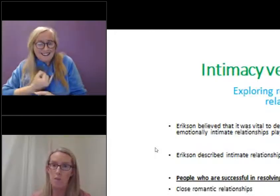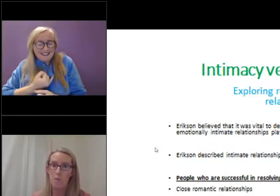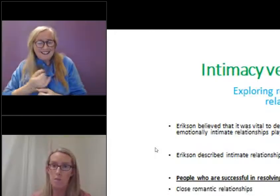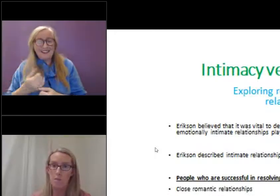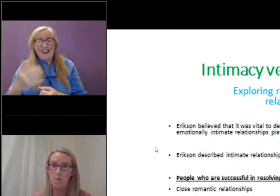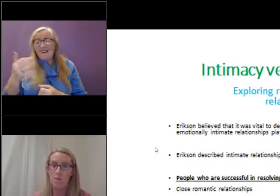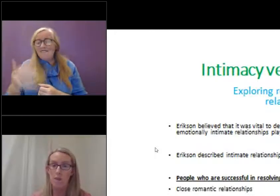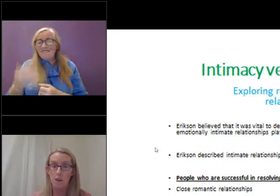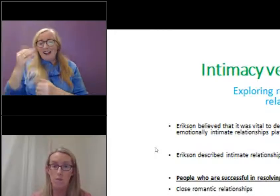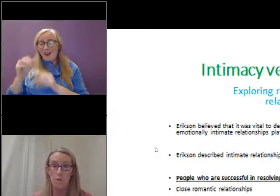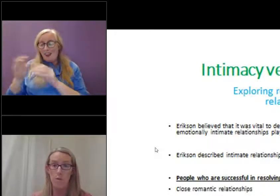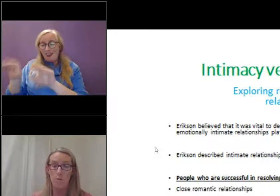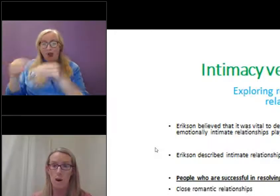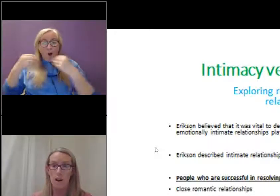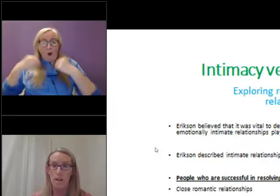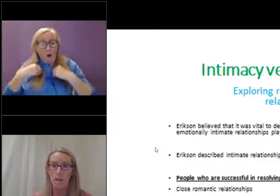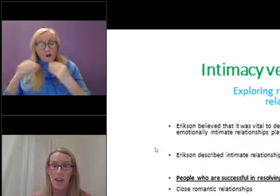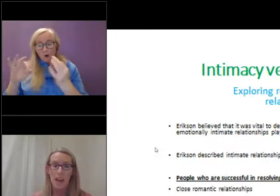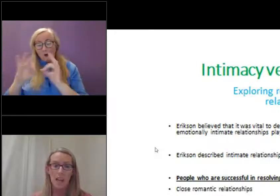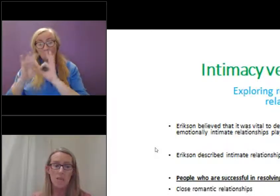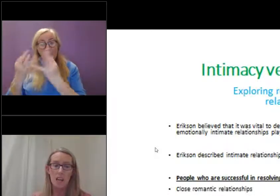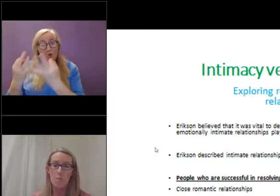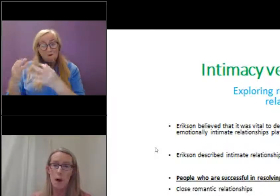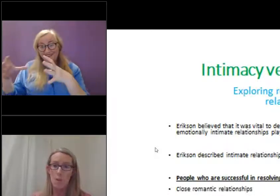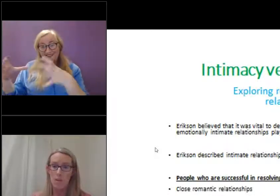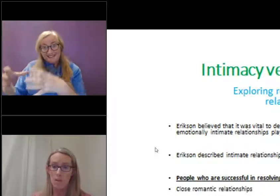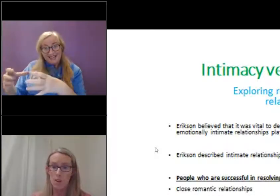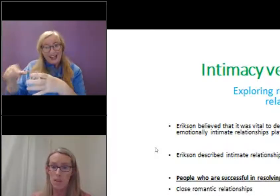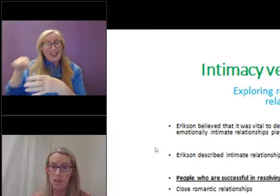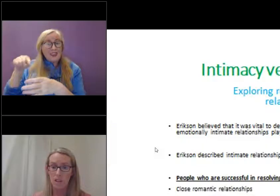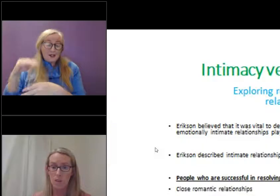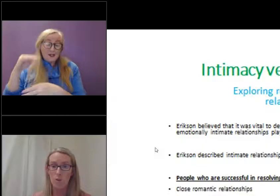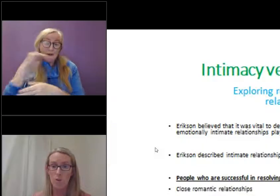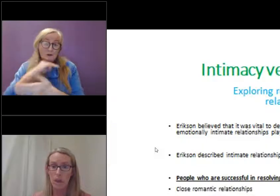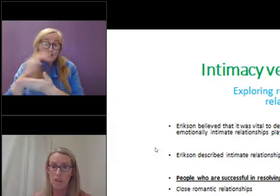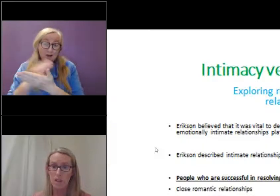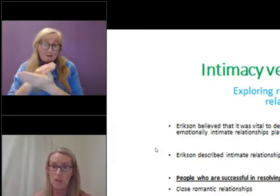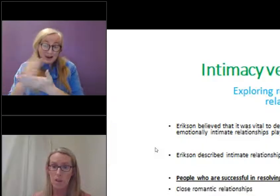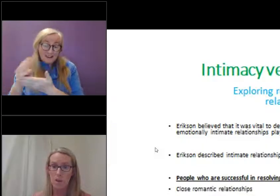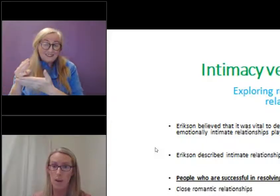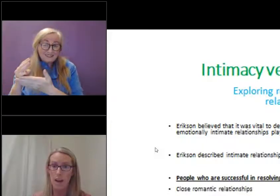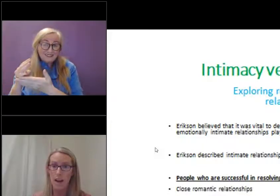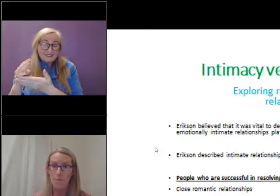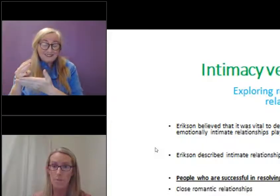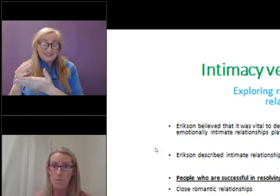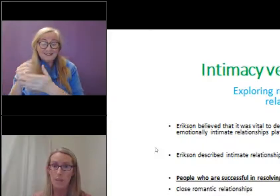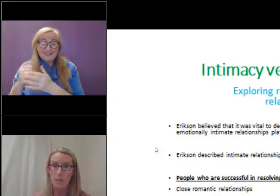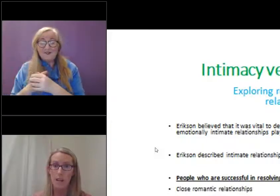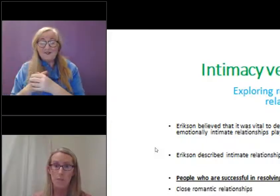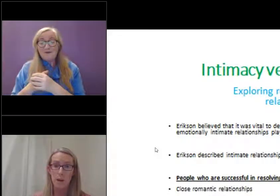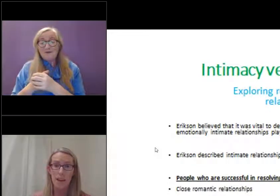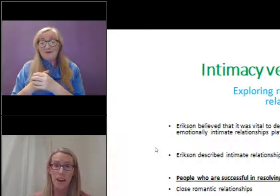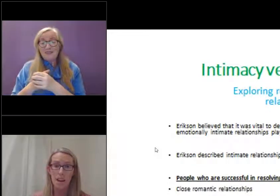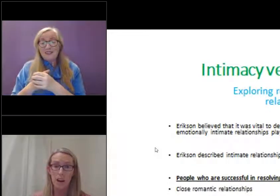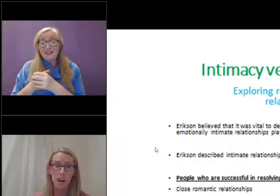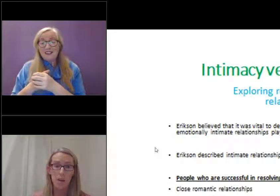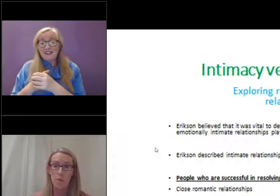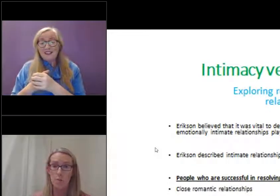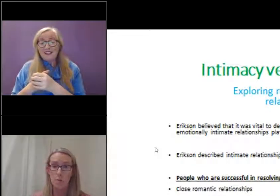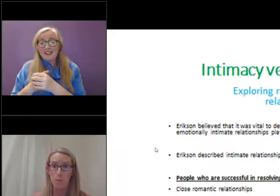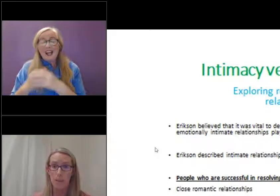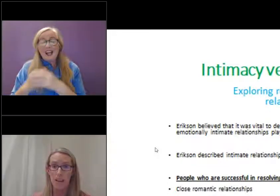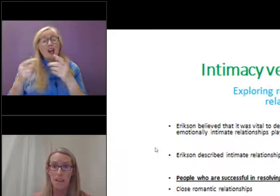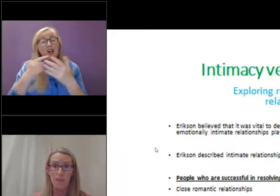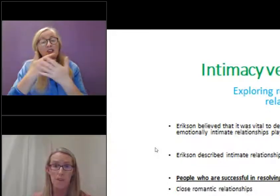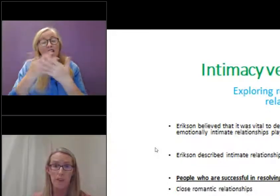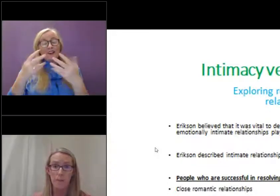belong to, which is a really, really crucial part. And even in the My World survey too, that Jigsaw spearheaded, a lot of